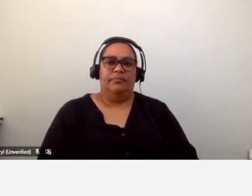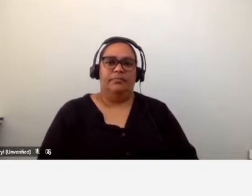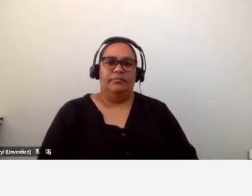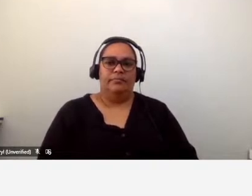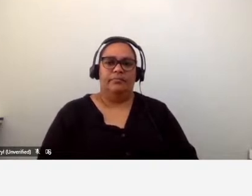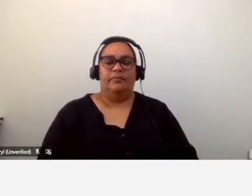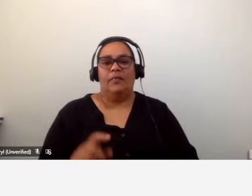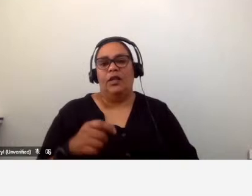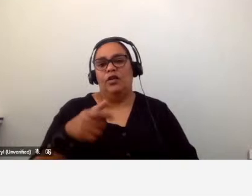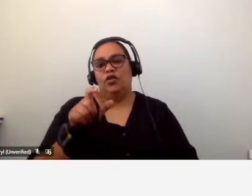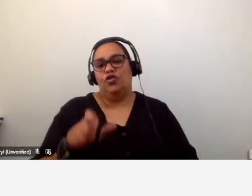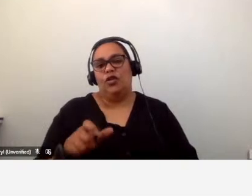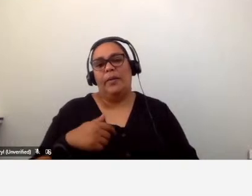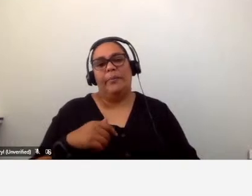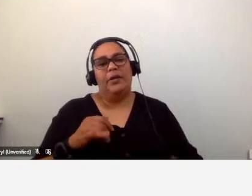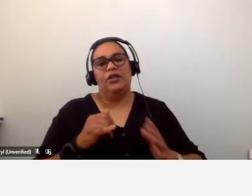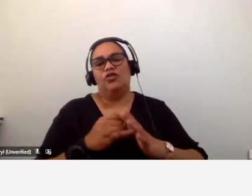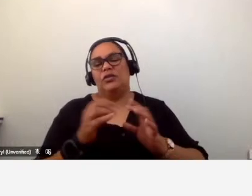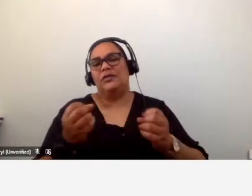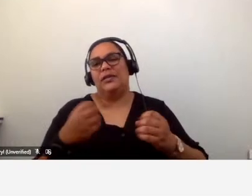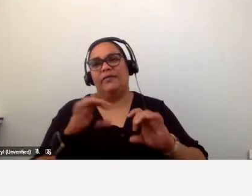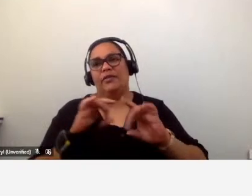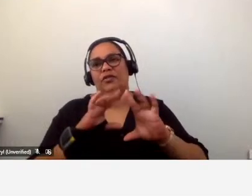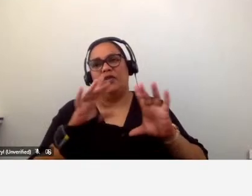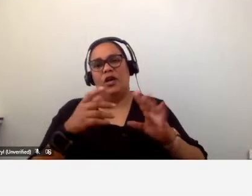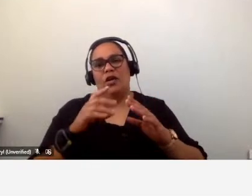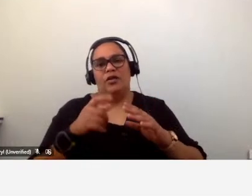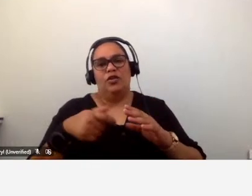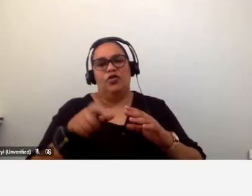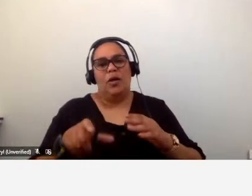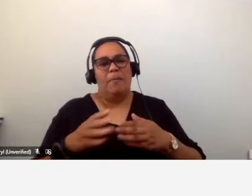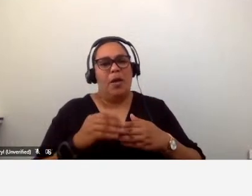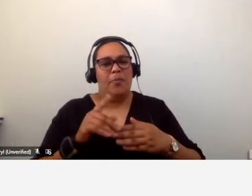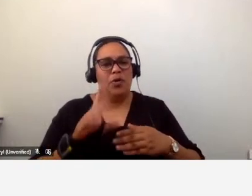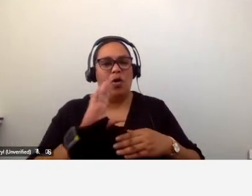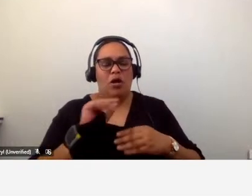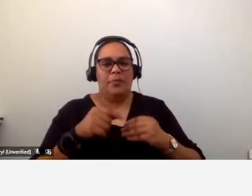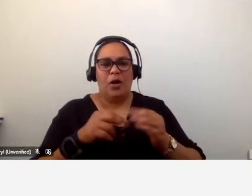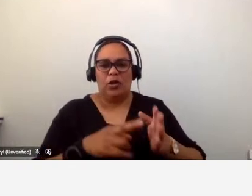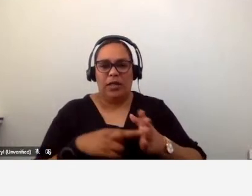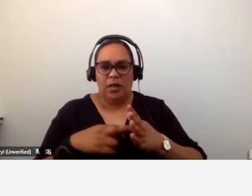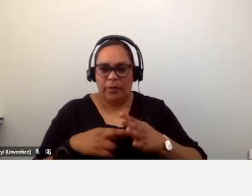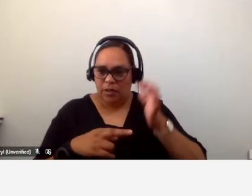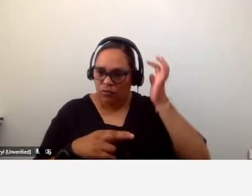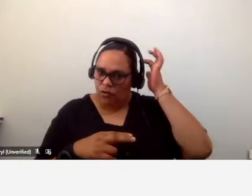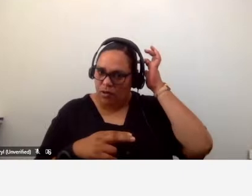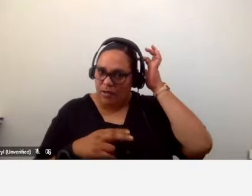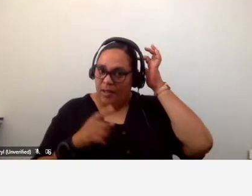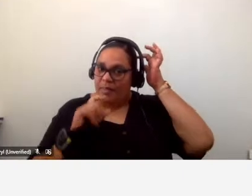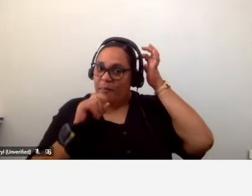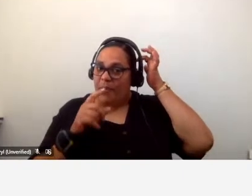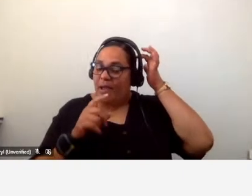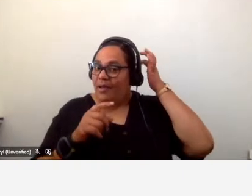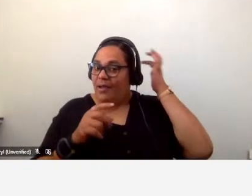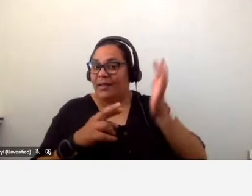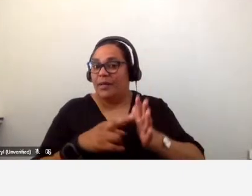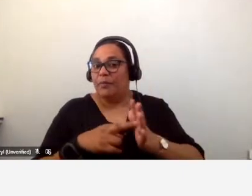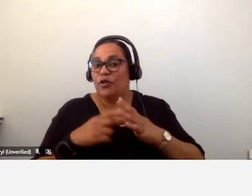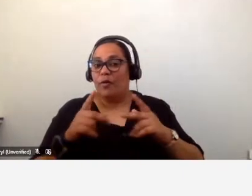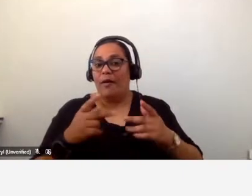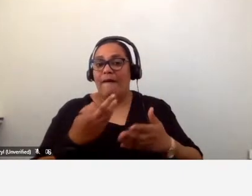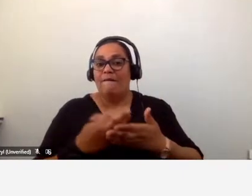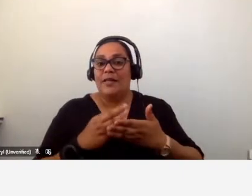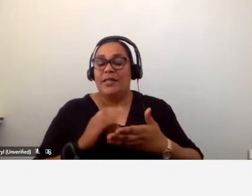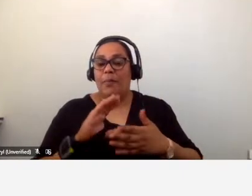If I may just have clarity, Chair, member, you asked about the recommendations. Is that the recommendations on the